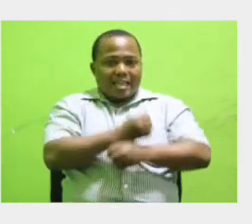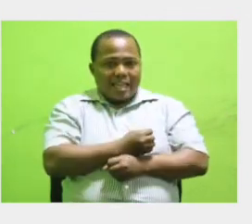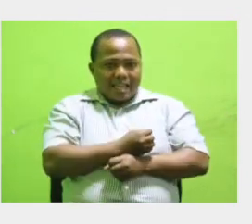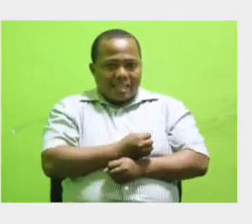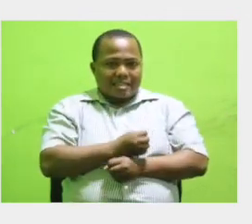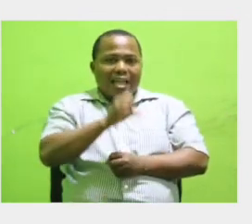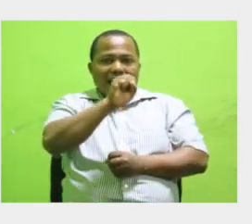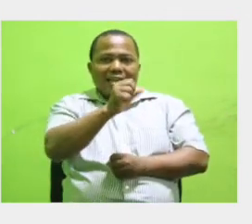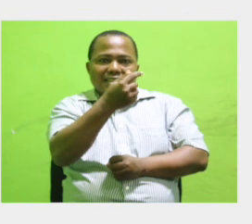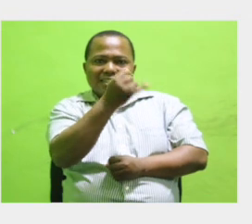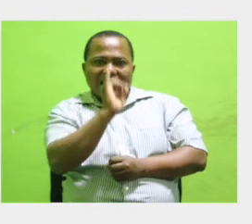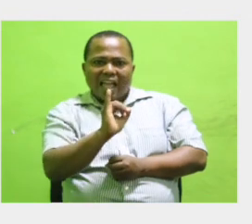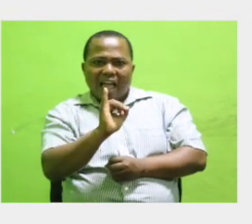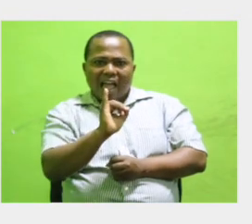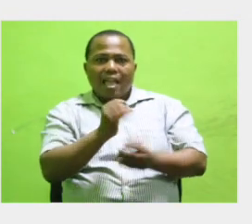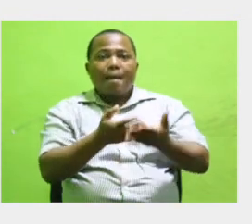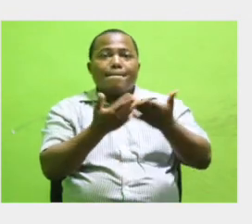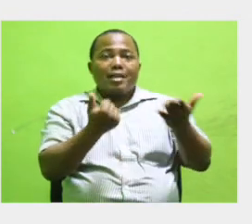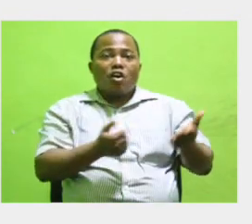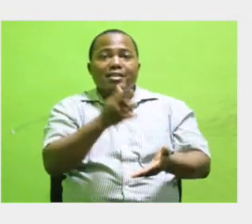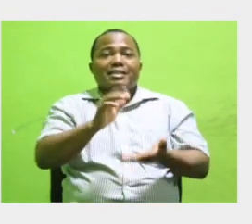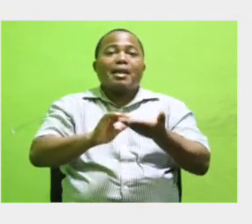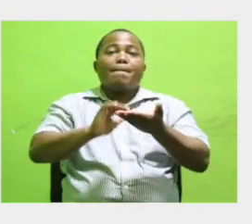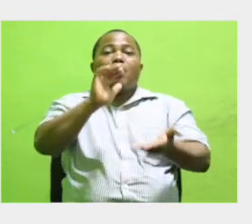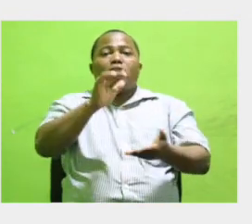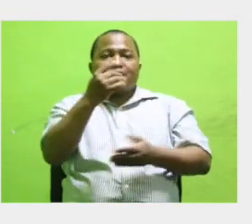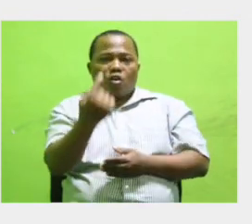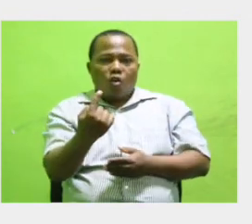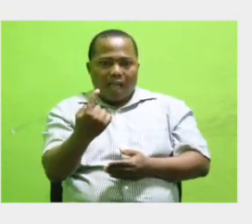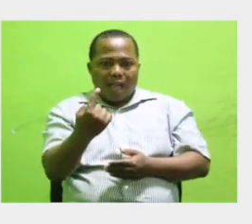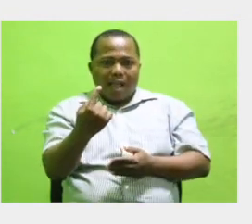how are STIs,